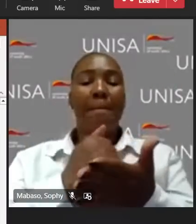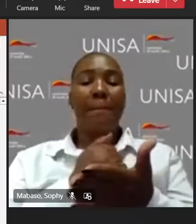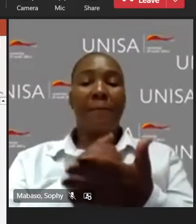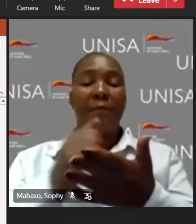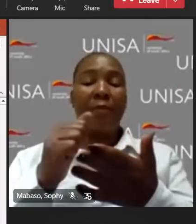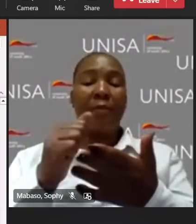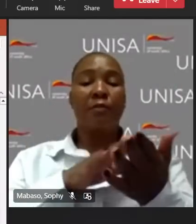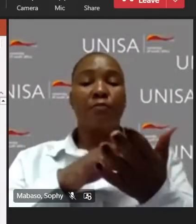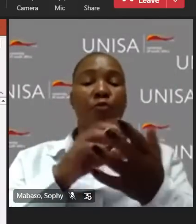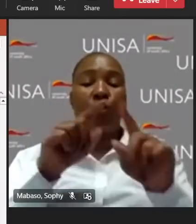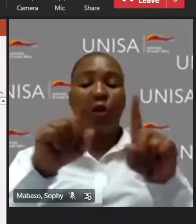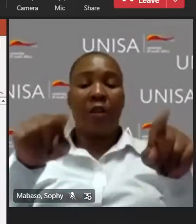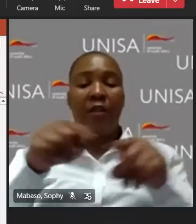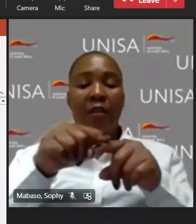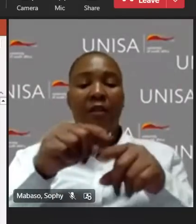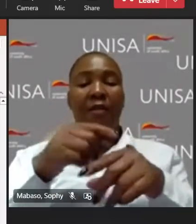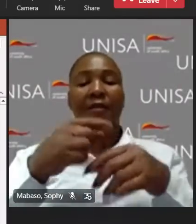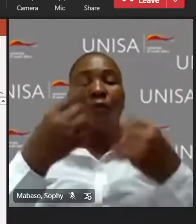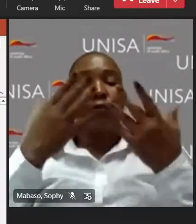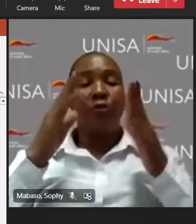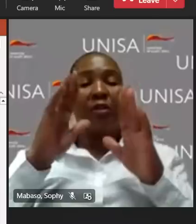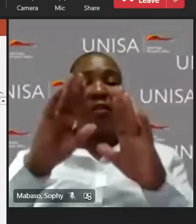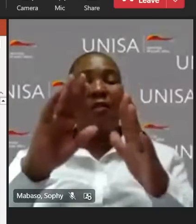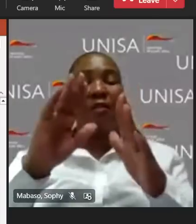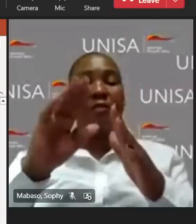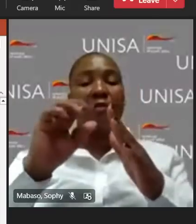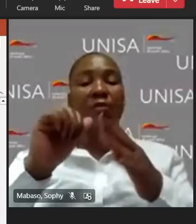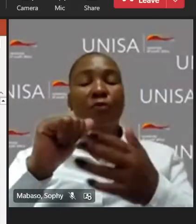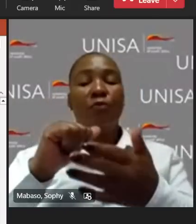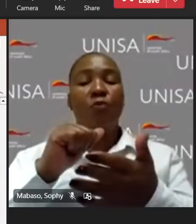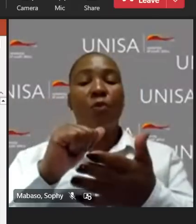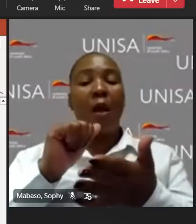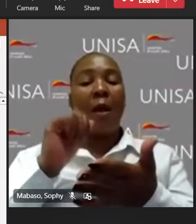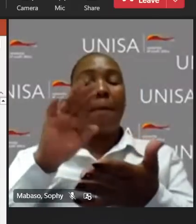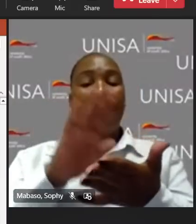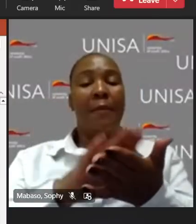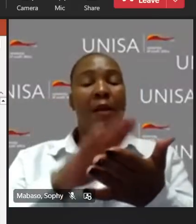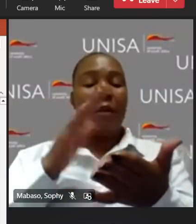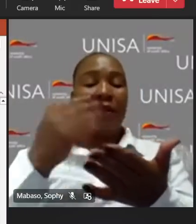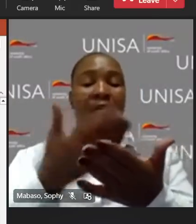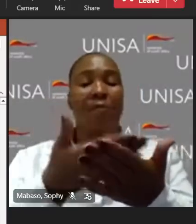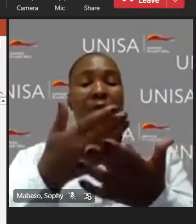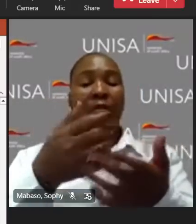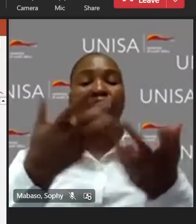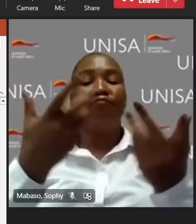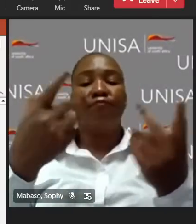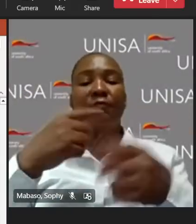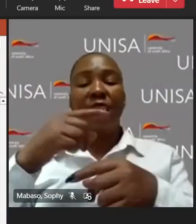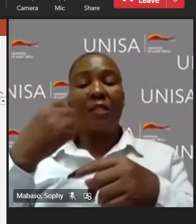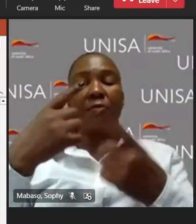First-time students who apply for AOD, they must first